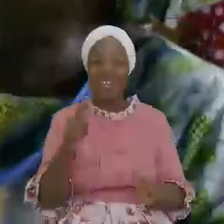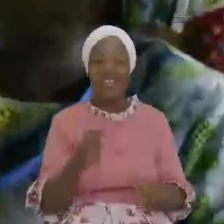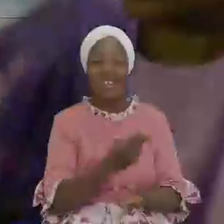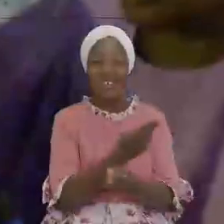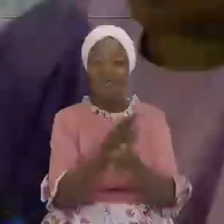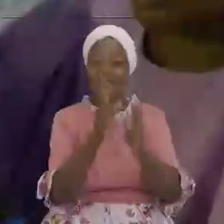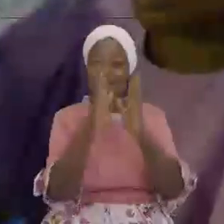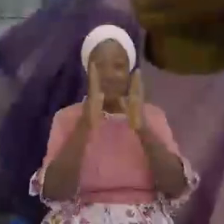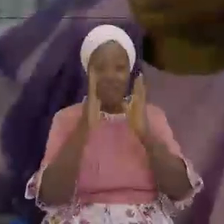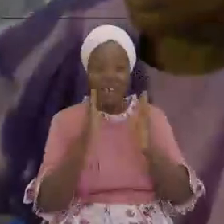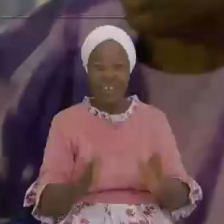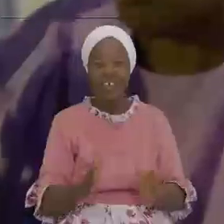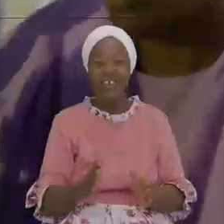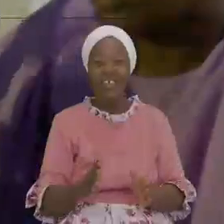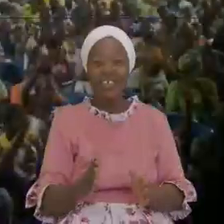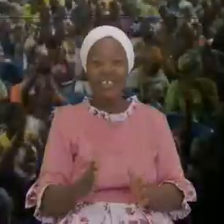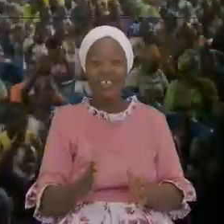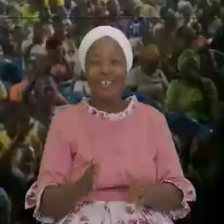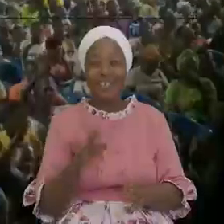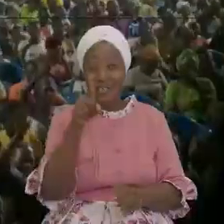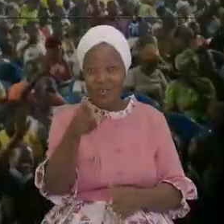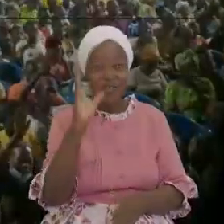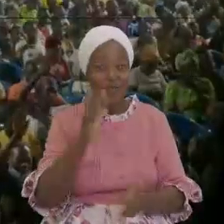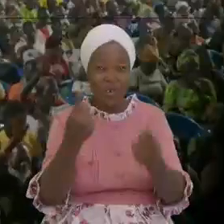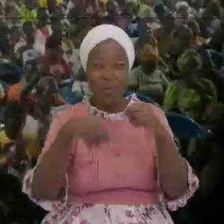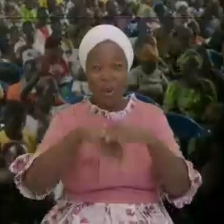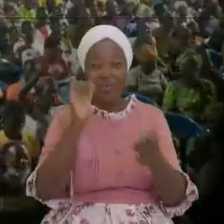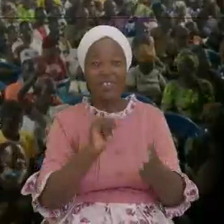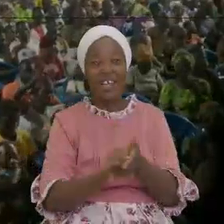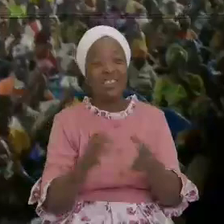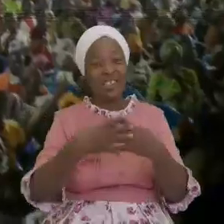Redeemer. You come out of the cage tonight.